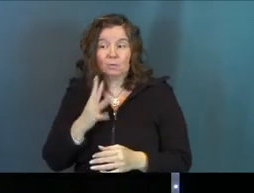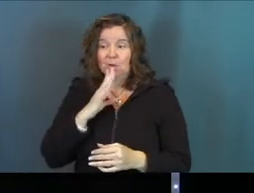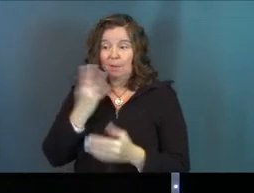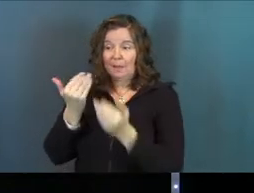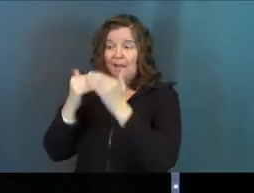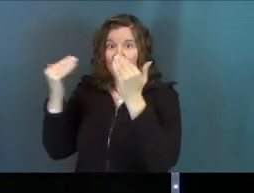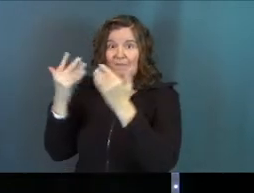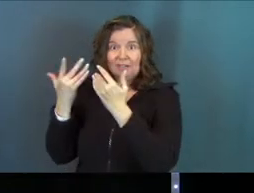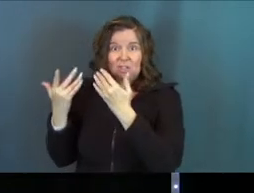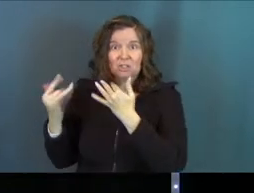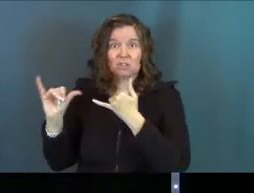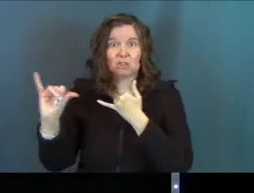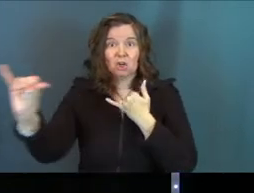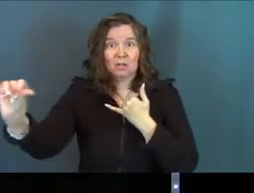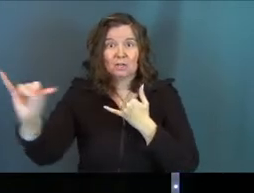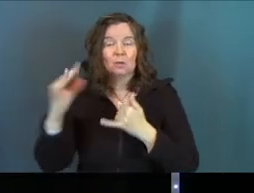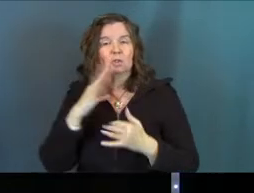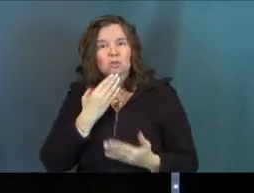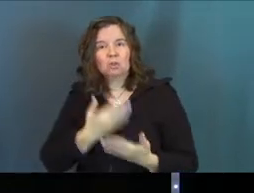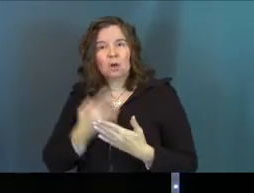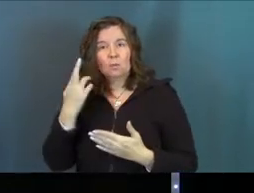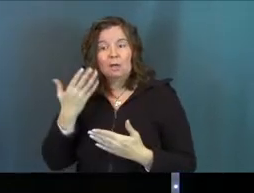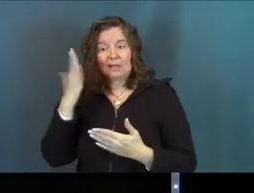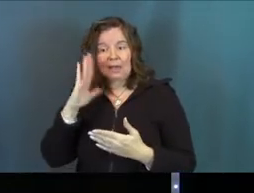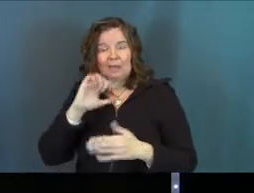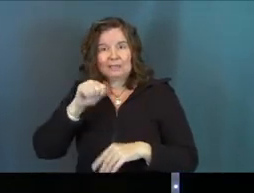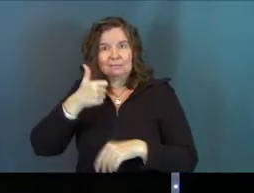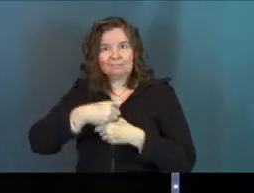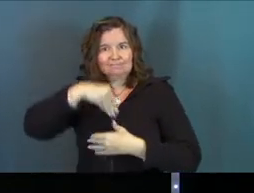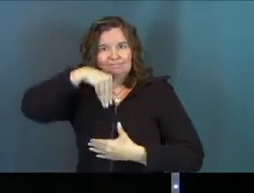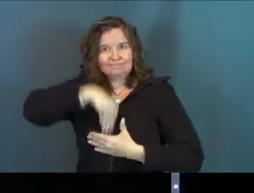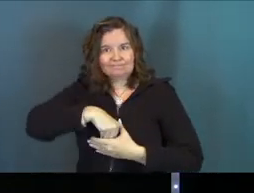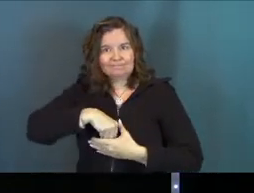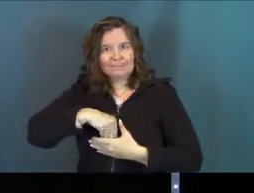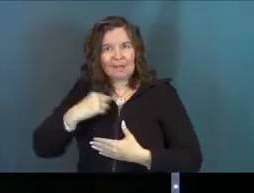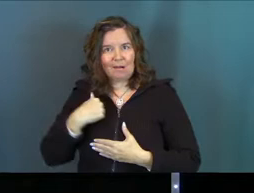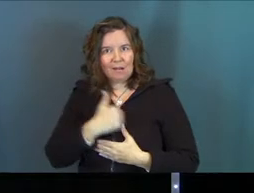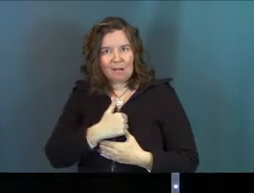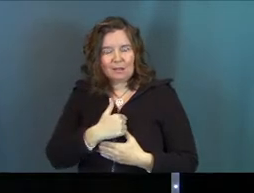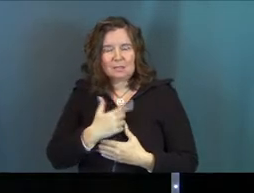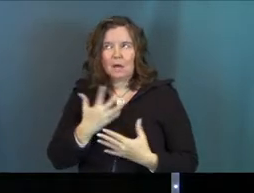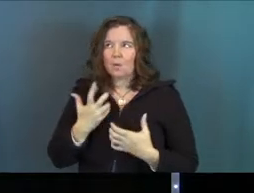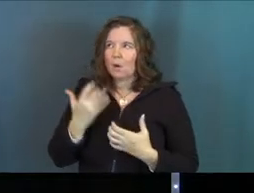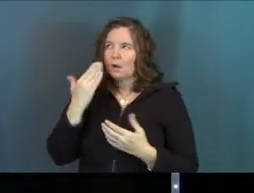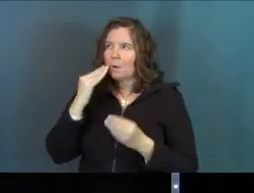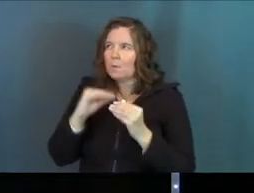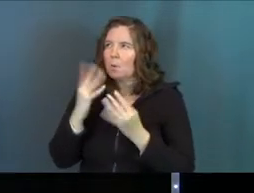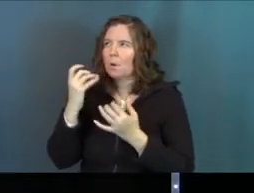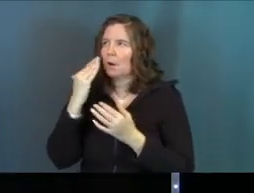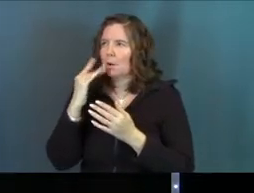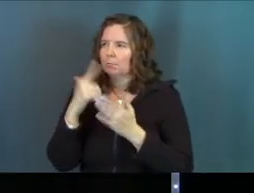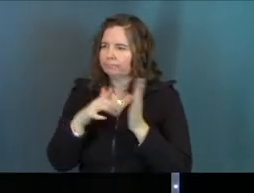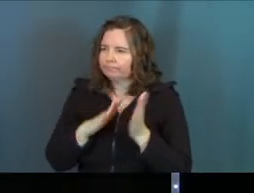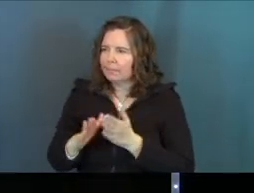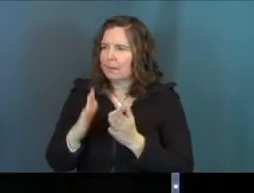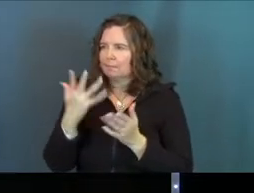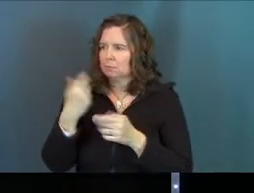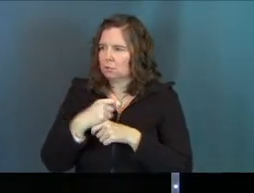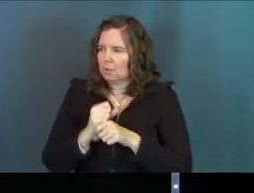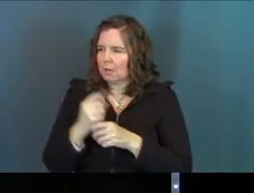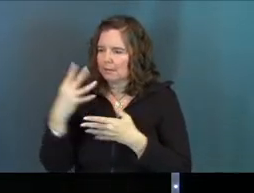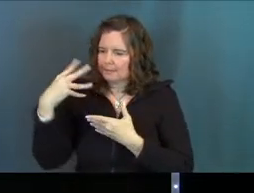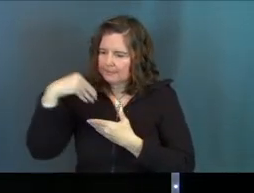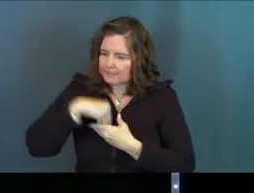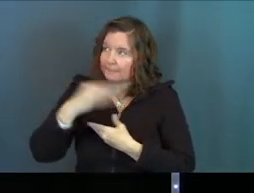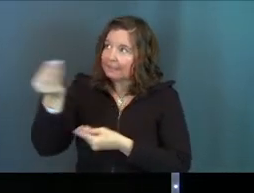and eternity, it's good when we can realize God has planted this desire to know more about what He's done, about His plans, about His creation. He's planted that